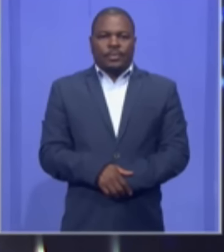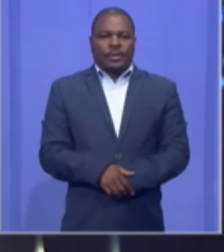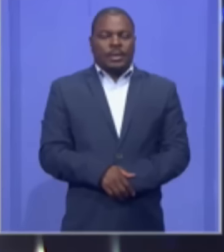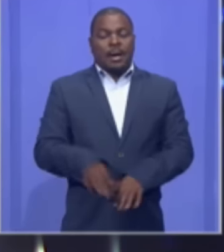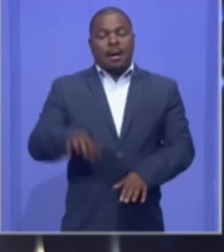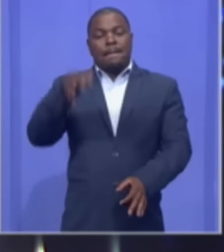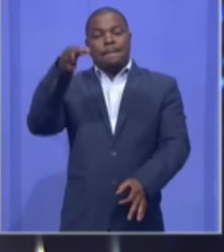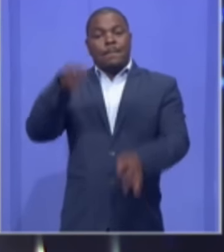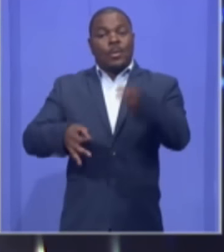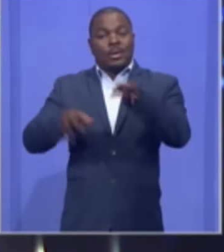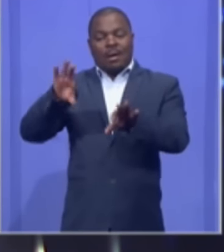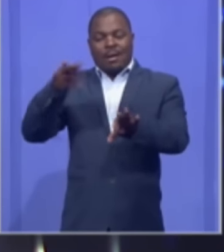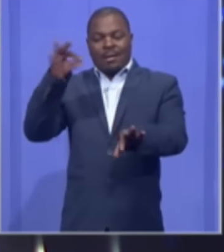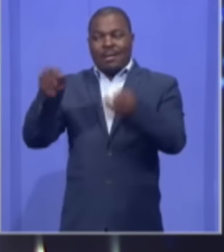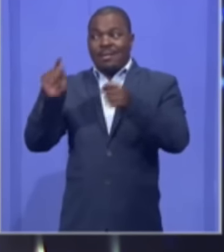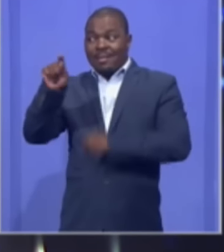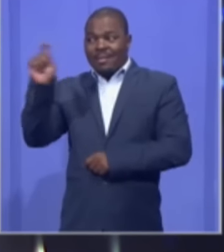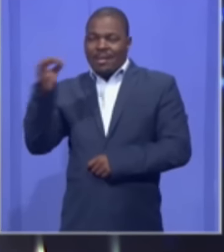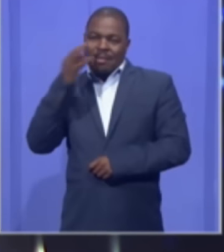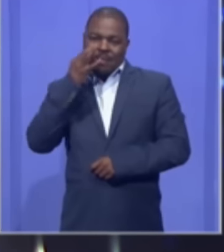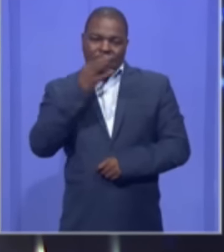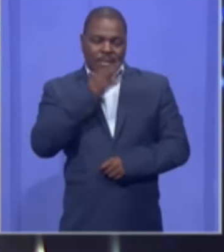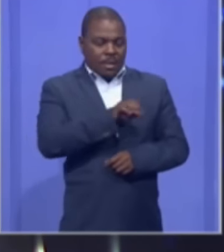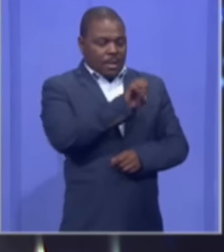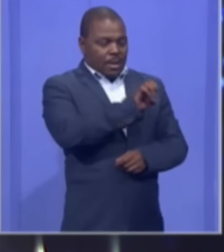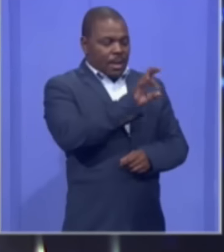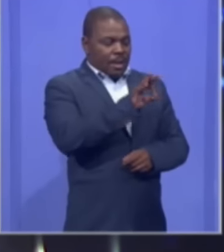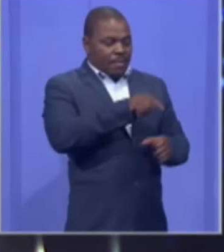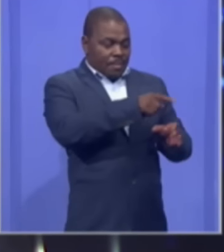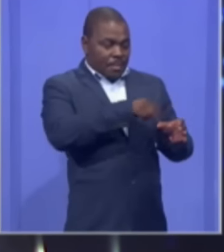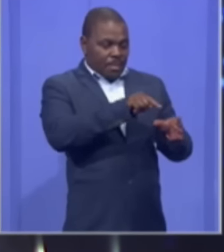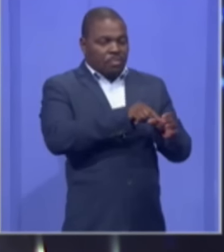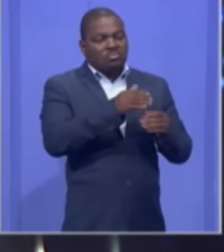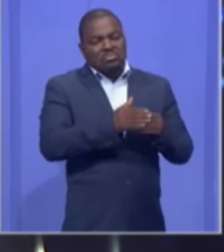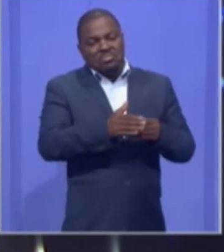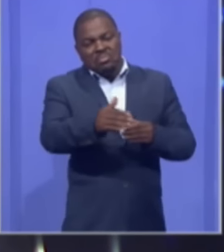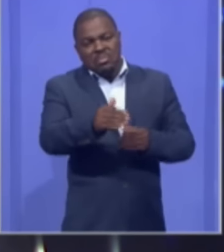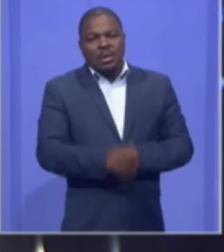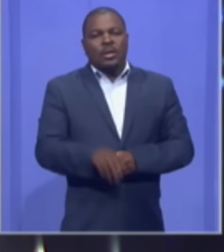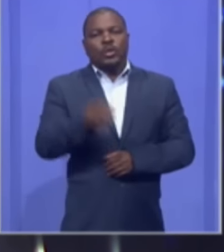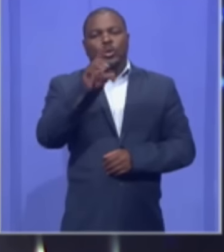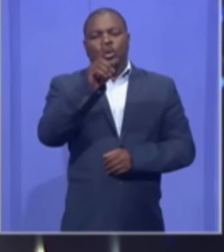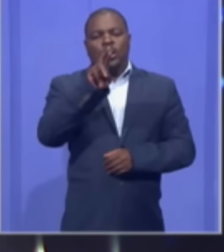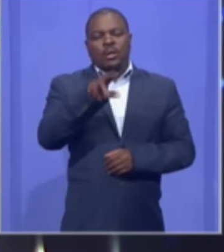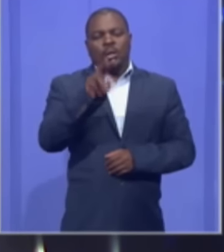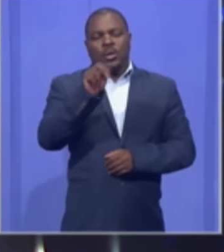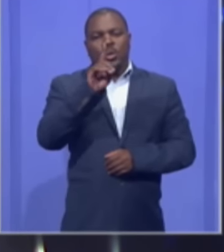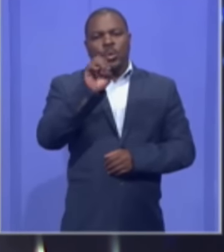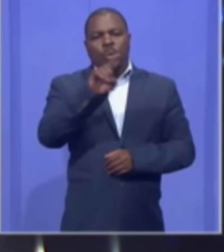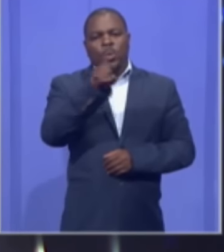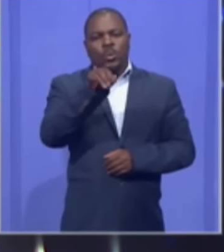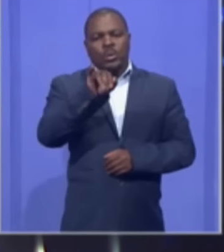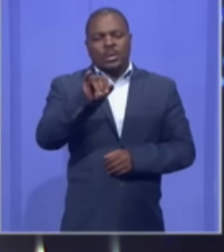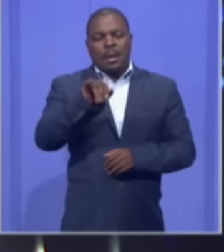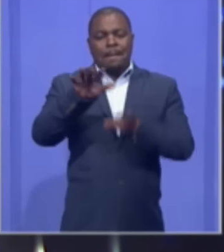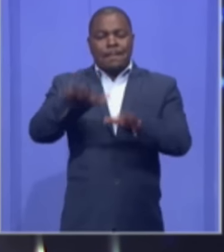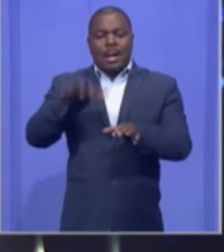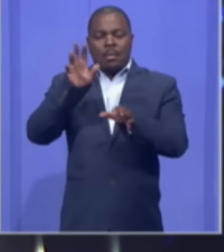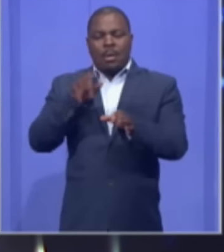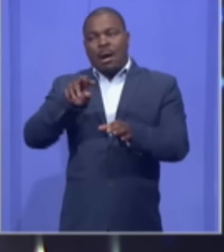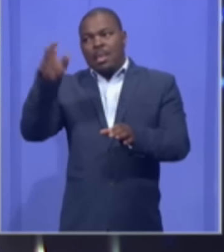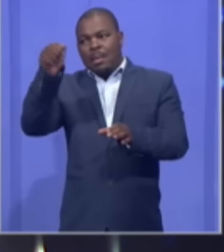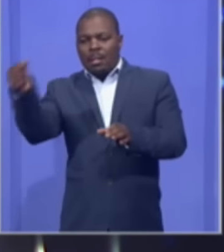Bahlopholli ba dipolotiki ba re ho tlile ho nyolosetsa ho EFF ho tlatsa sekgeo sa Ngaka Mbuyiseni Ndlozi parlamenteng ka